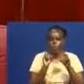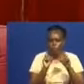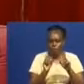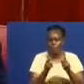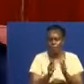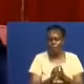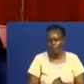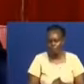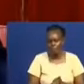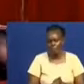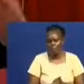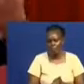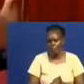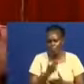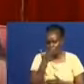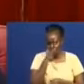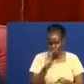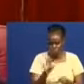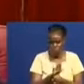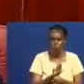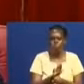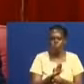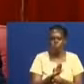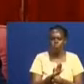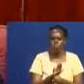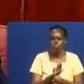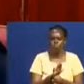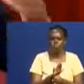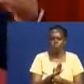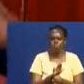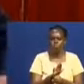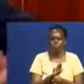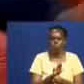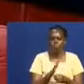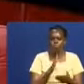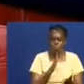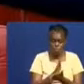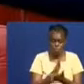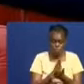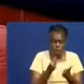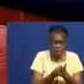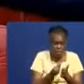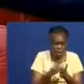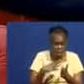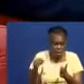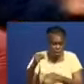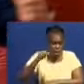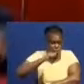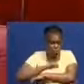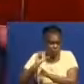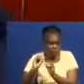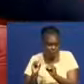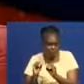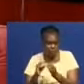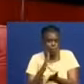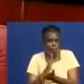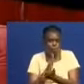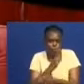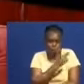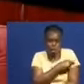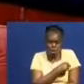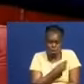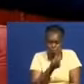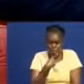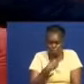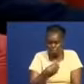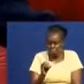okay. Shame on us. Then we make sure this money doesn't go to the schools. We make sure that